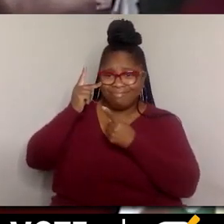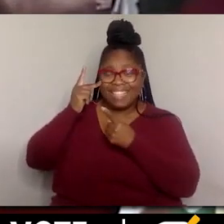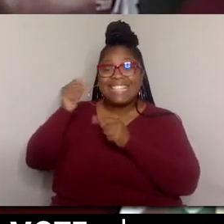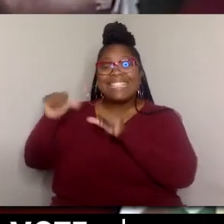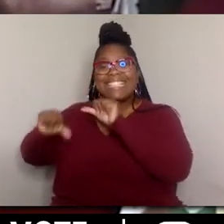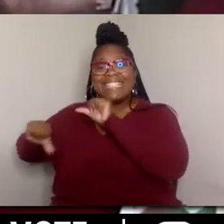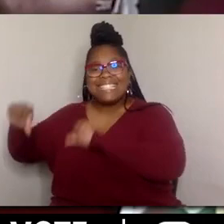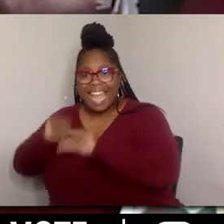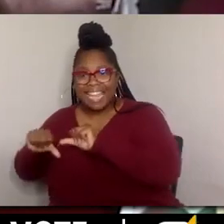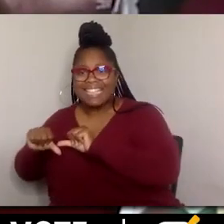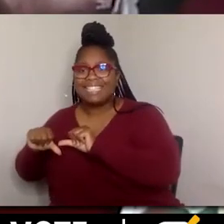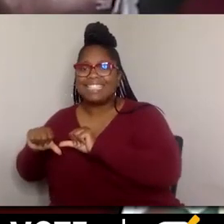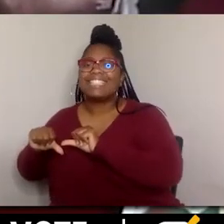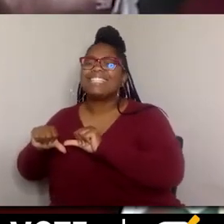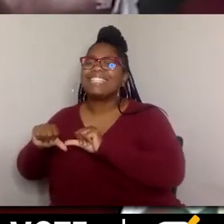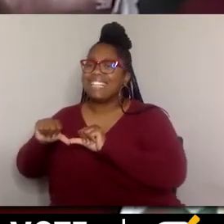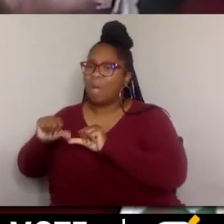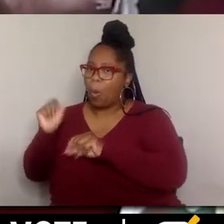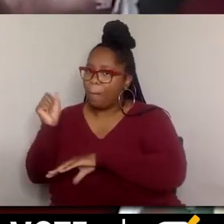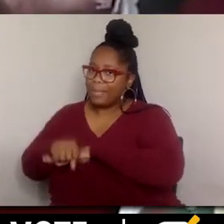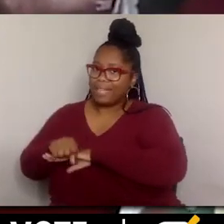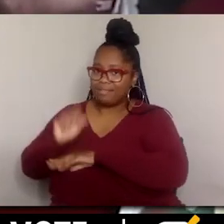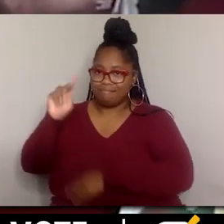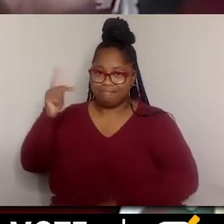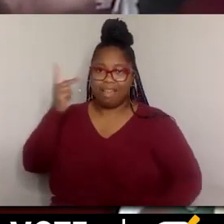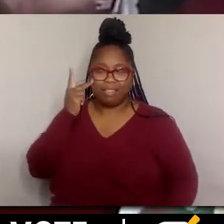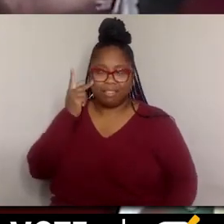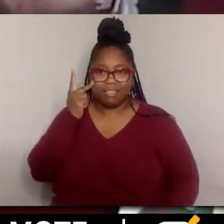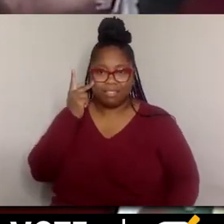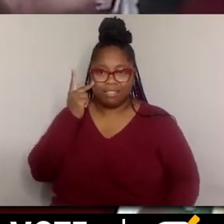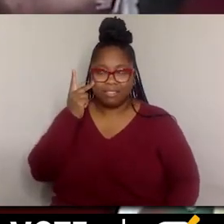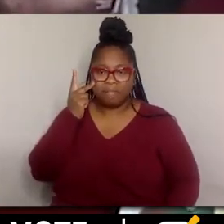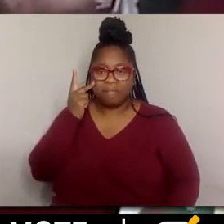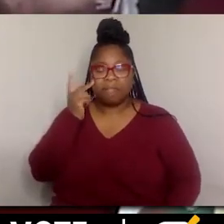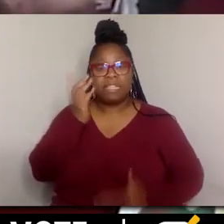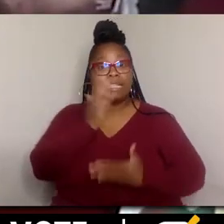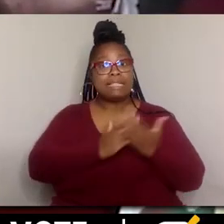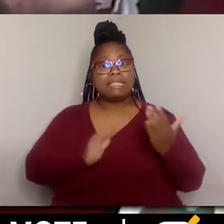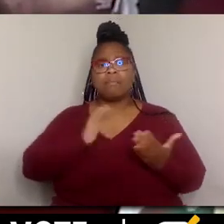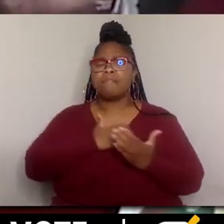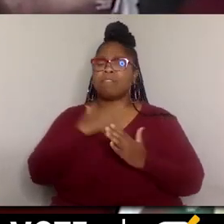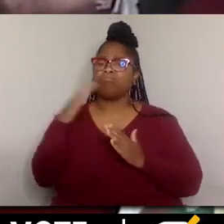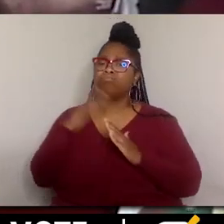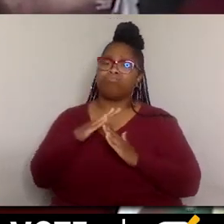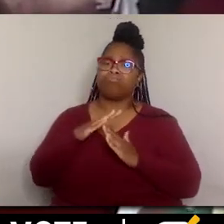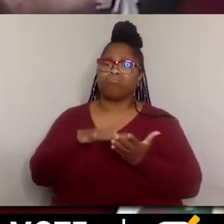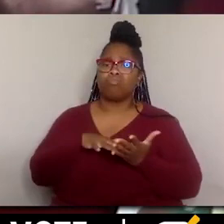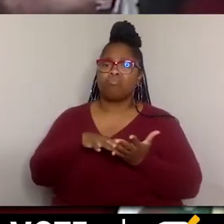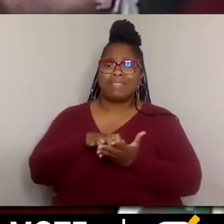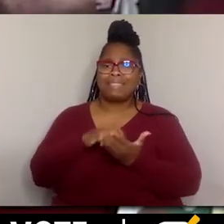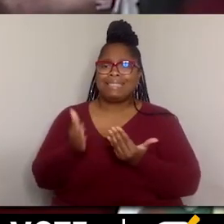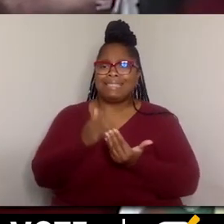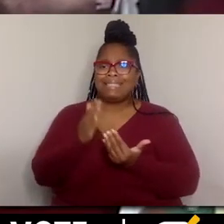not politics or fear. We know some of our most vulnerable students,